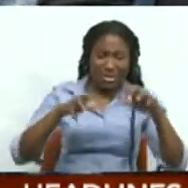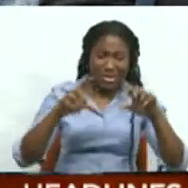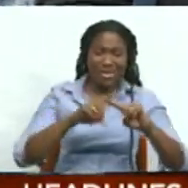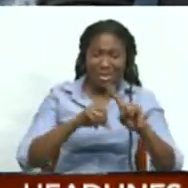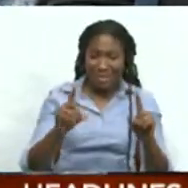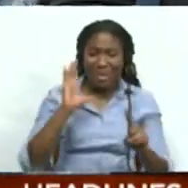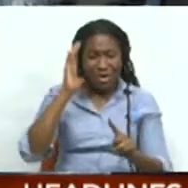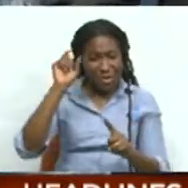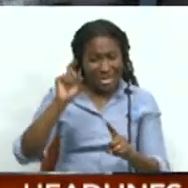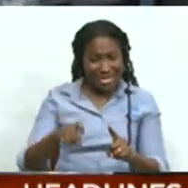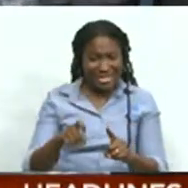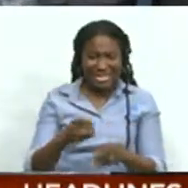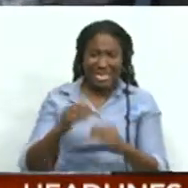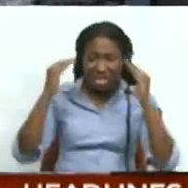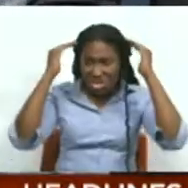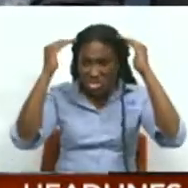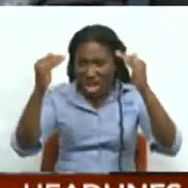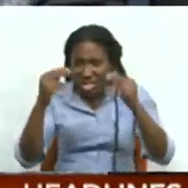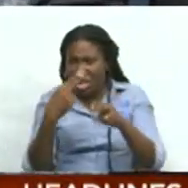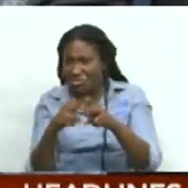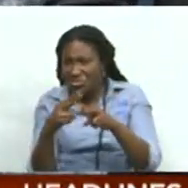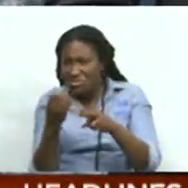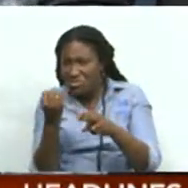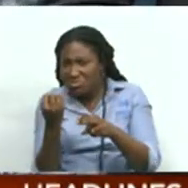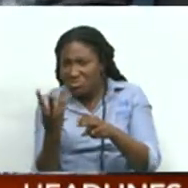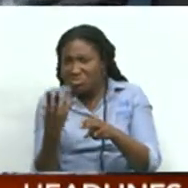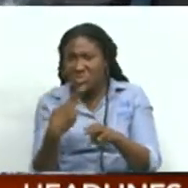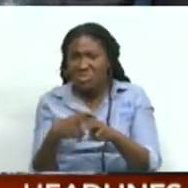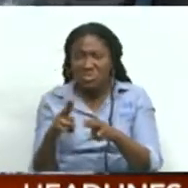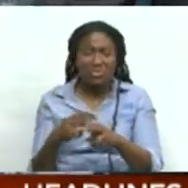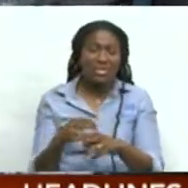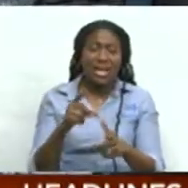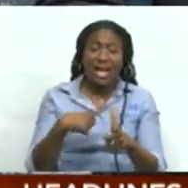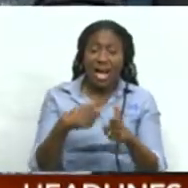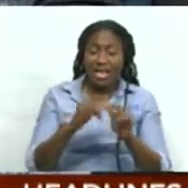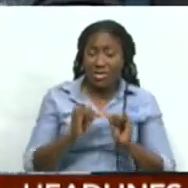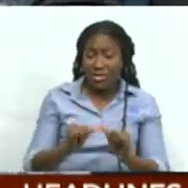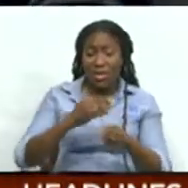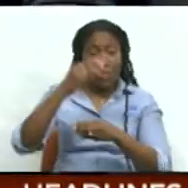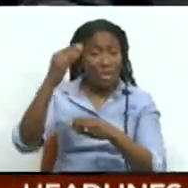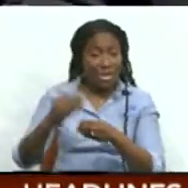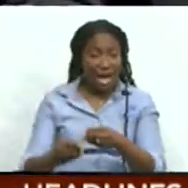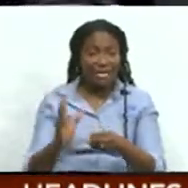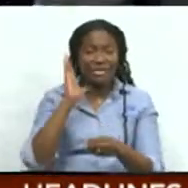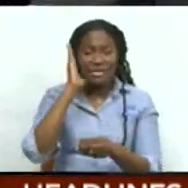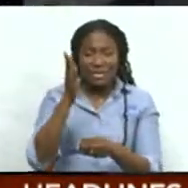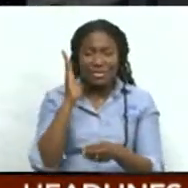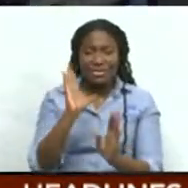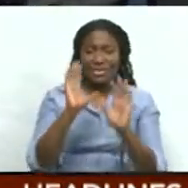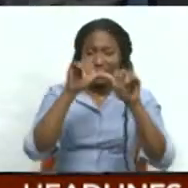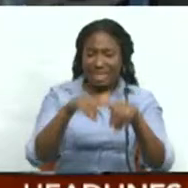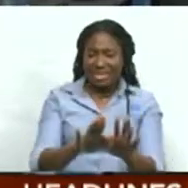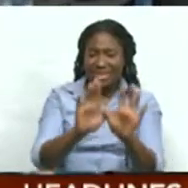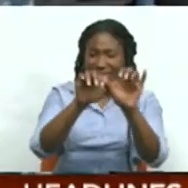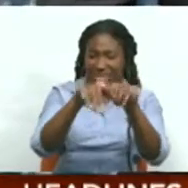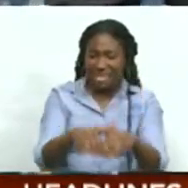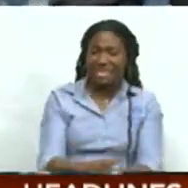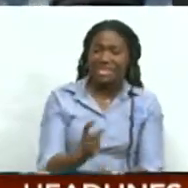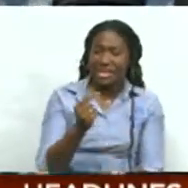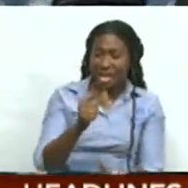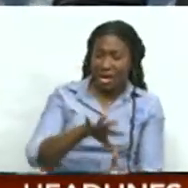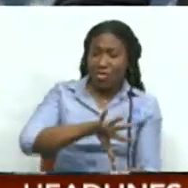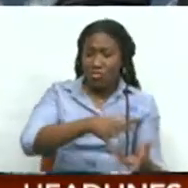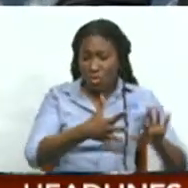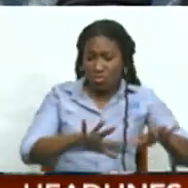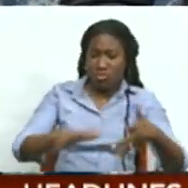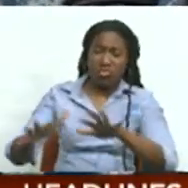just seek shelter for a couple minutes at most. Now, as we head through the weekend, we are expecting our seas to remain relatively agitated as a result of